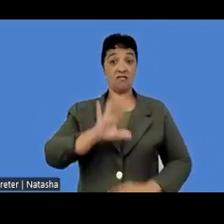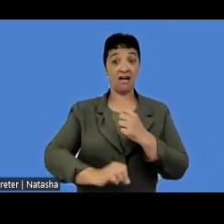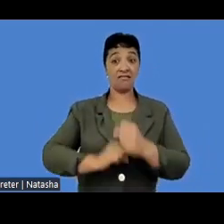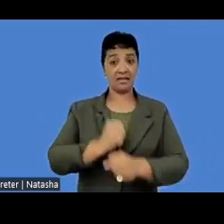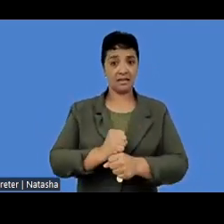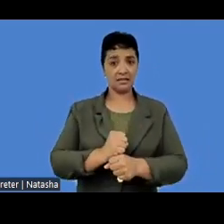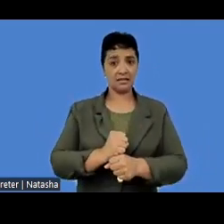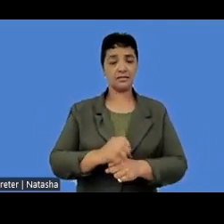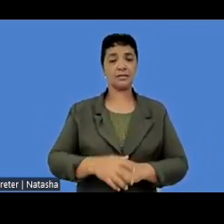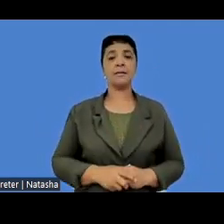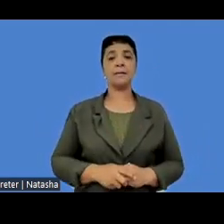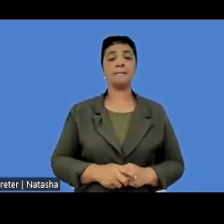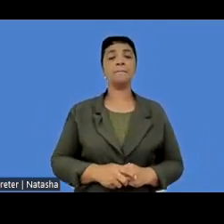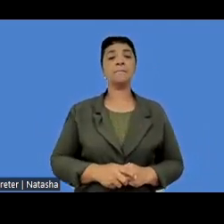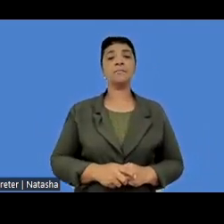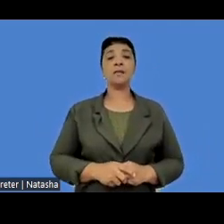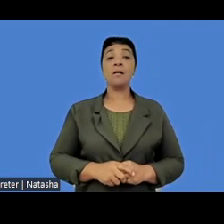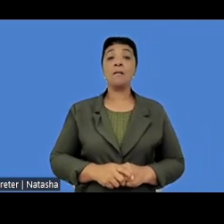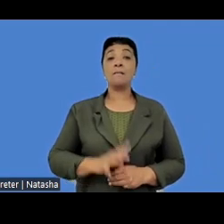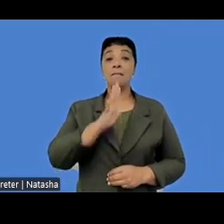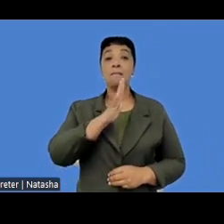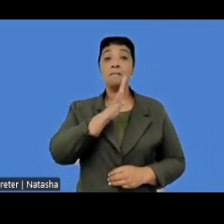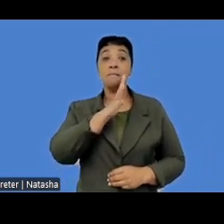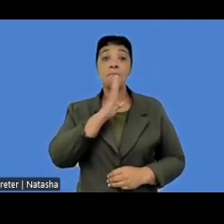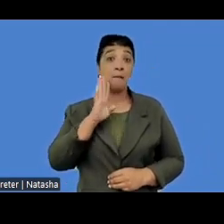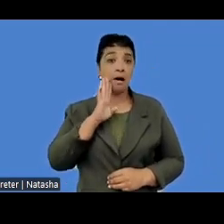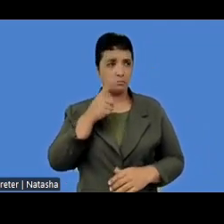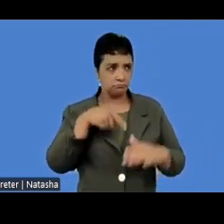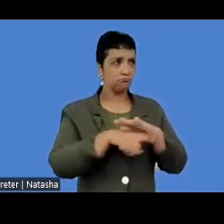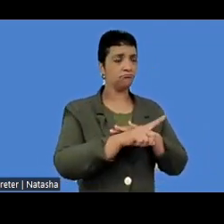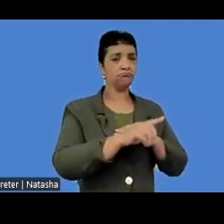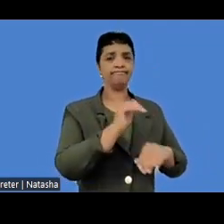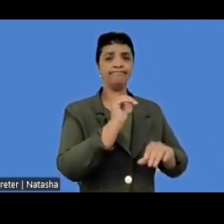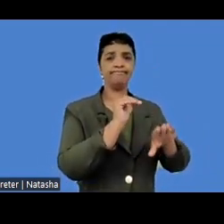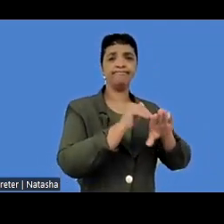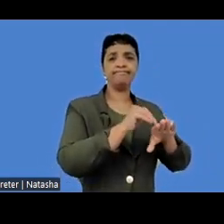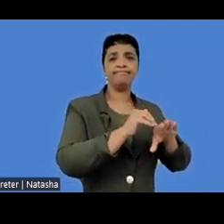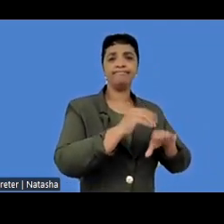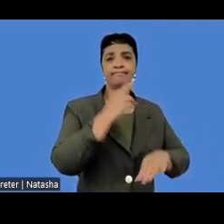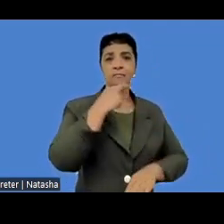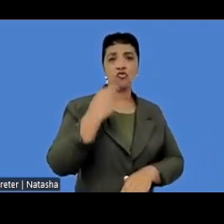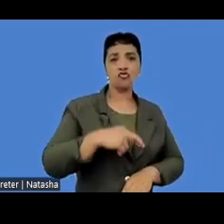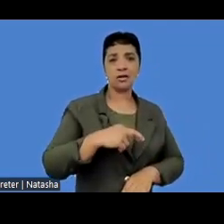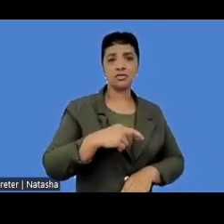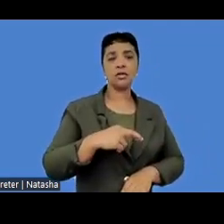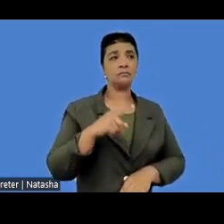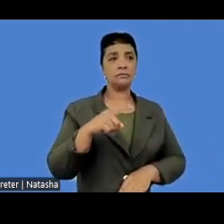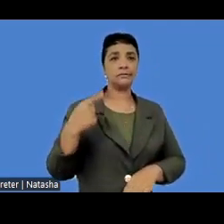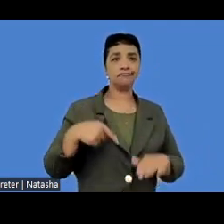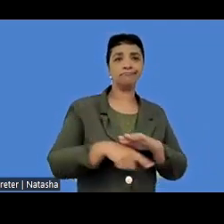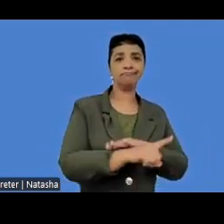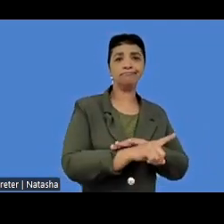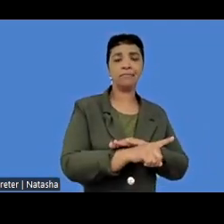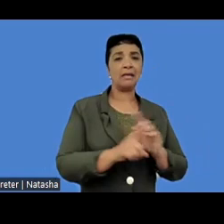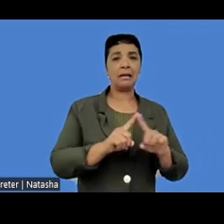of the Russian Federation. She took her girl home, but